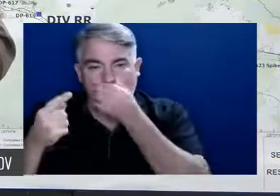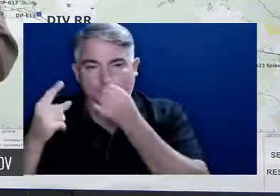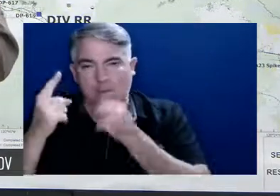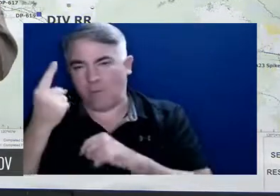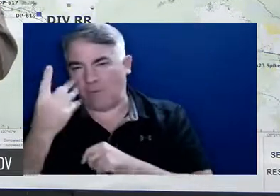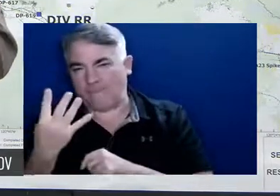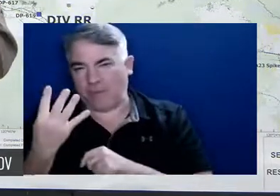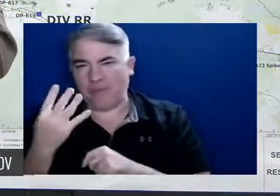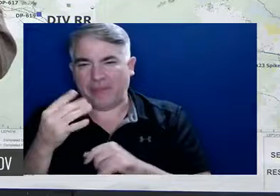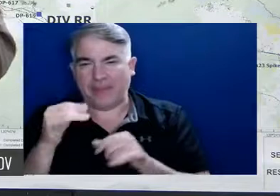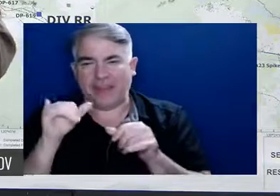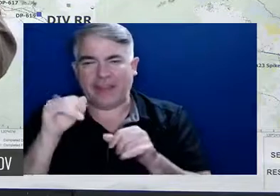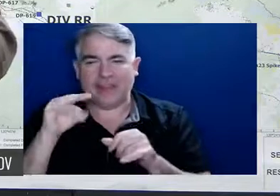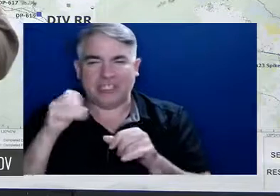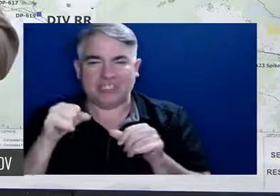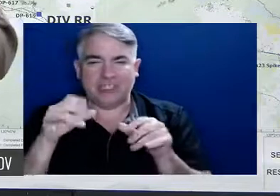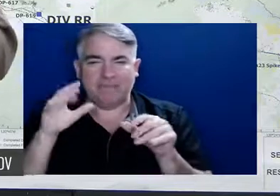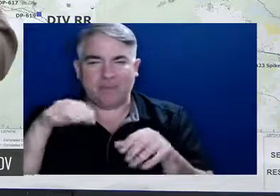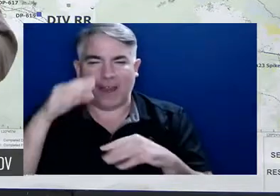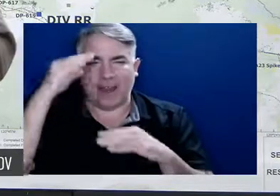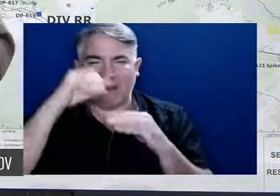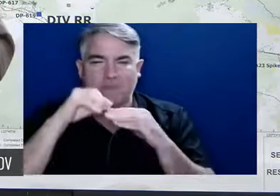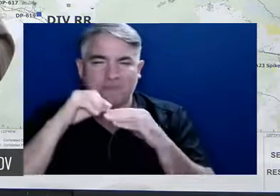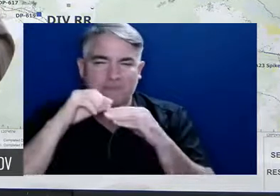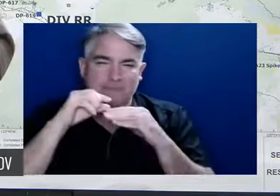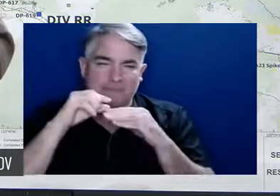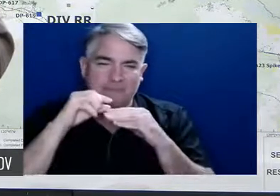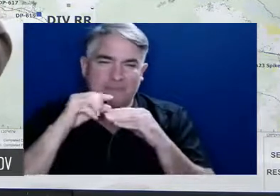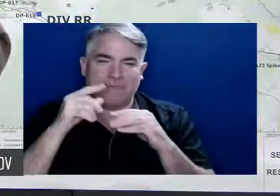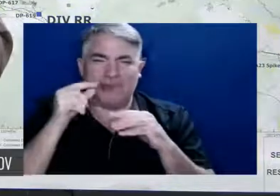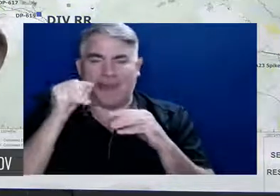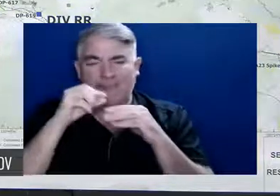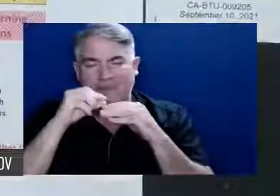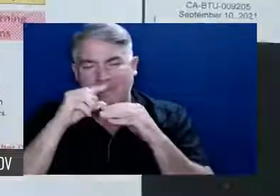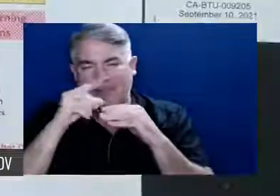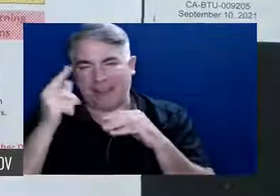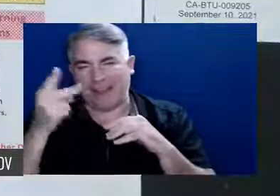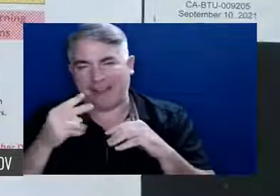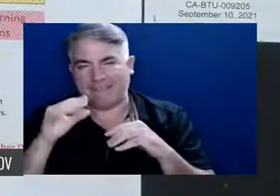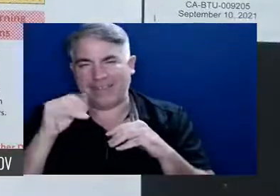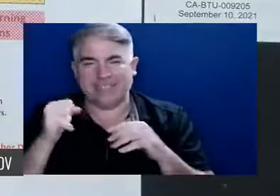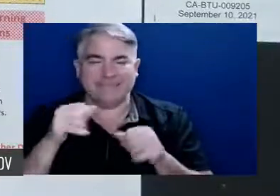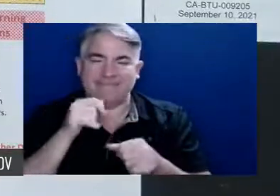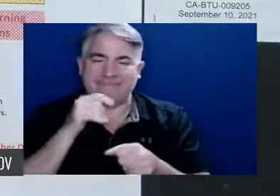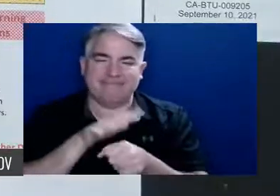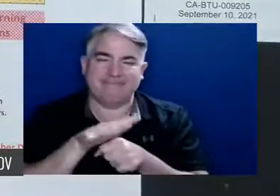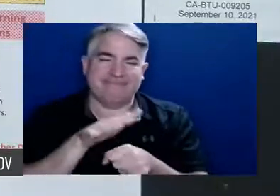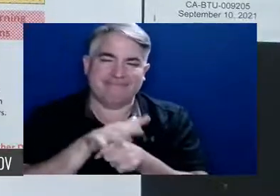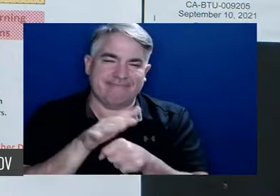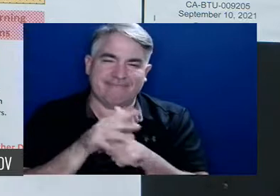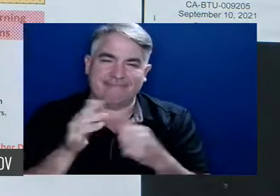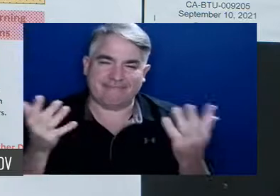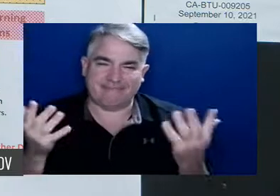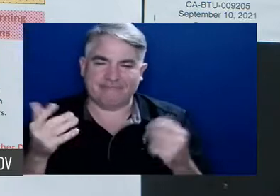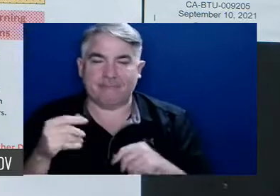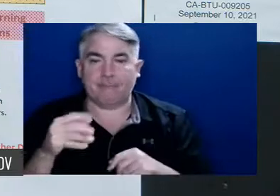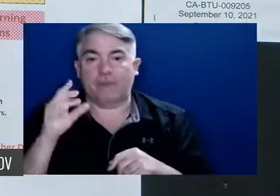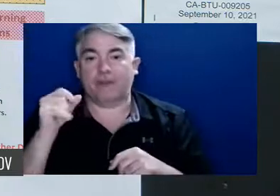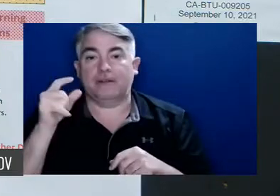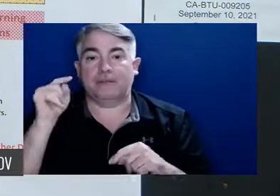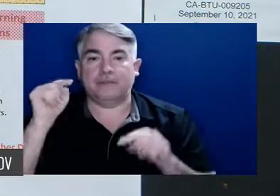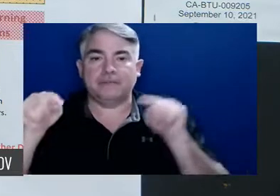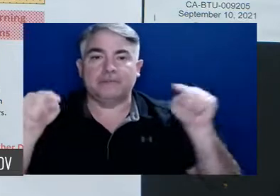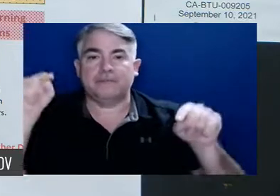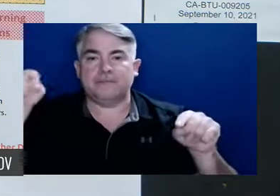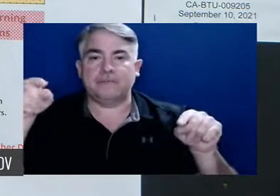half an inch of rain in the East Zone. So that's what the rainfall amounts were like and the number of rain gauges we have on the East Zone. The